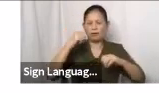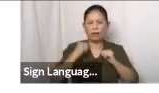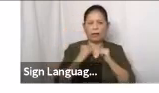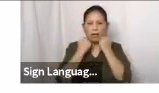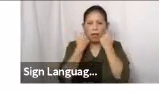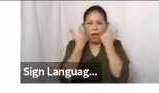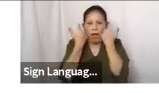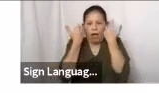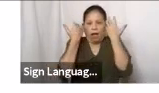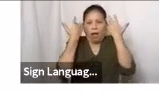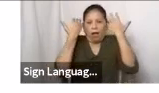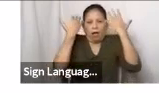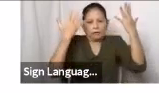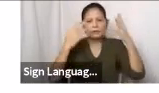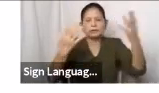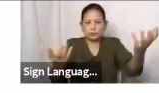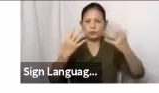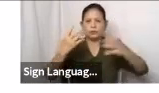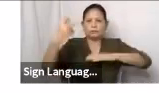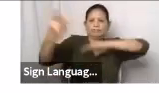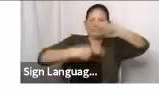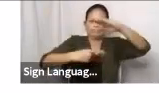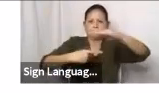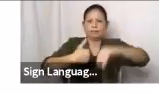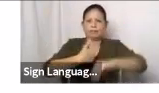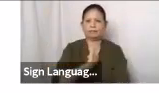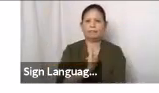to suicide. So